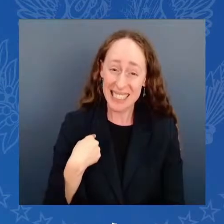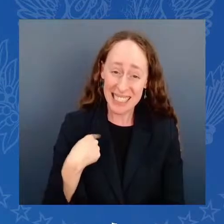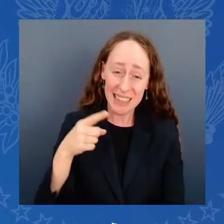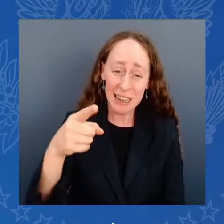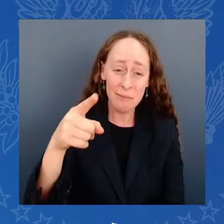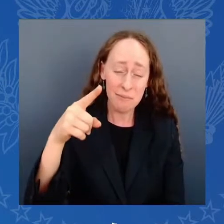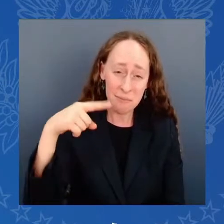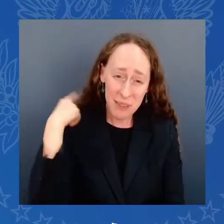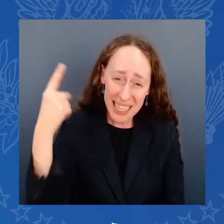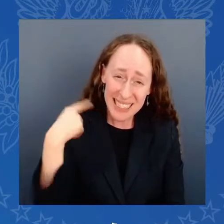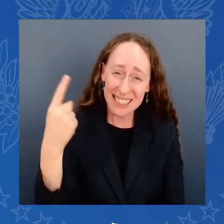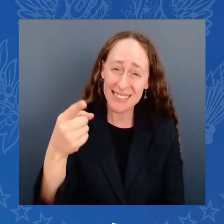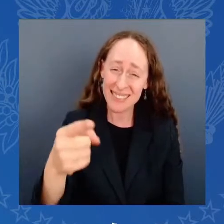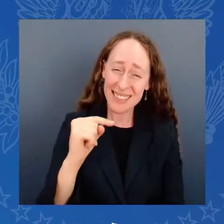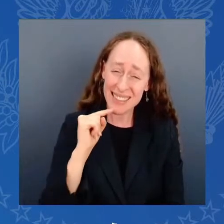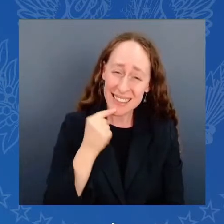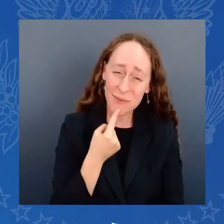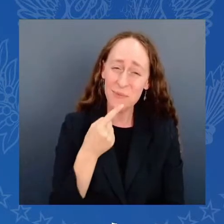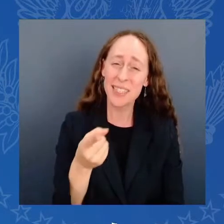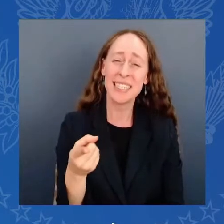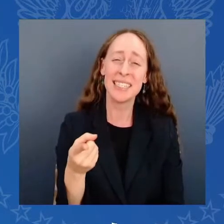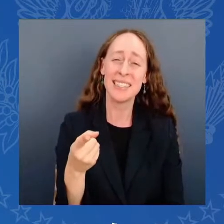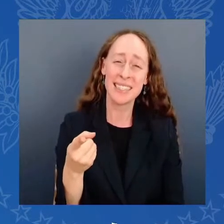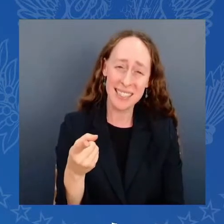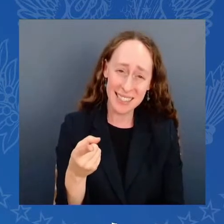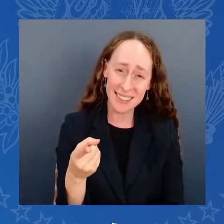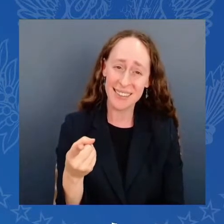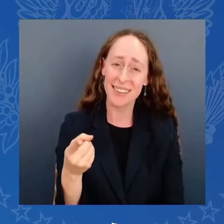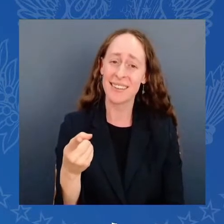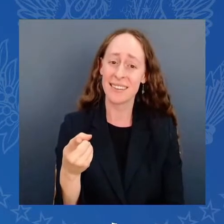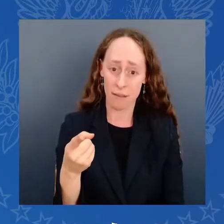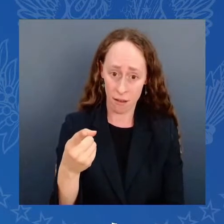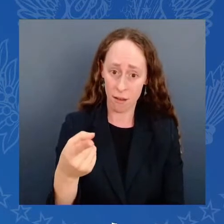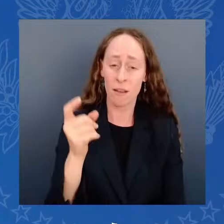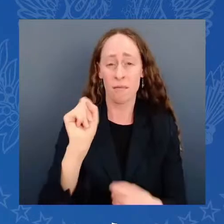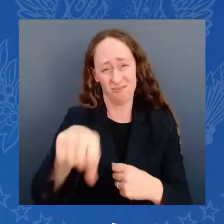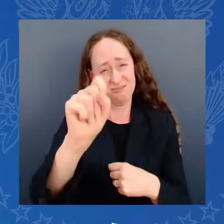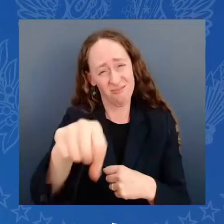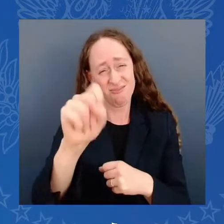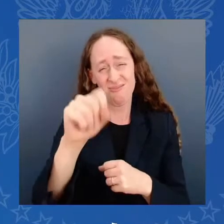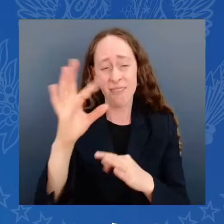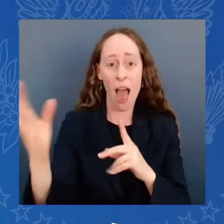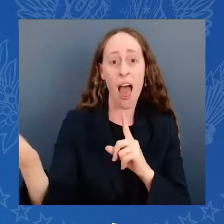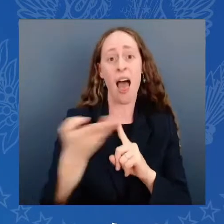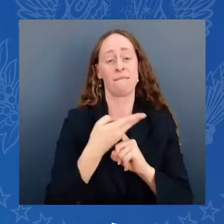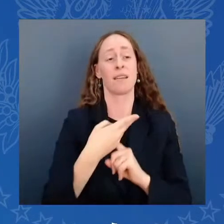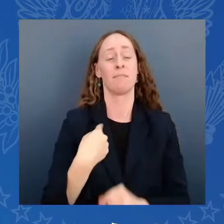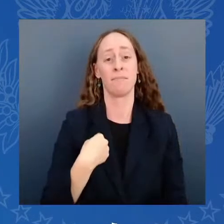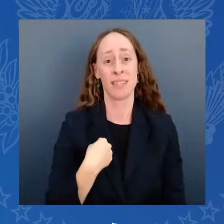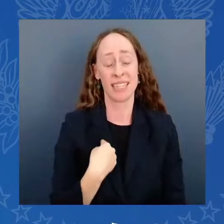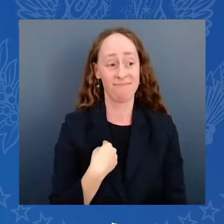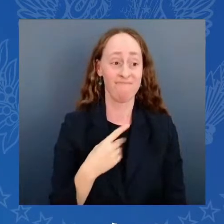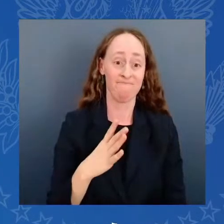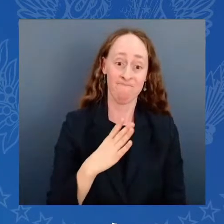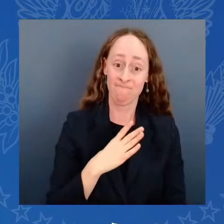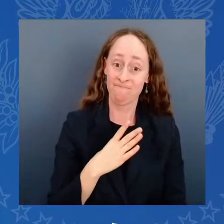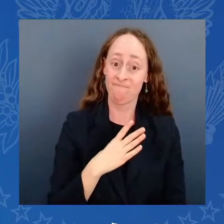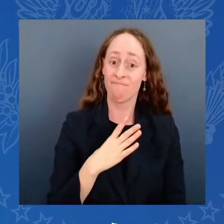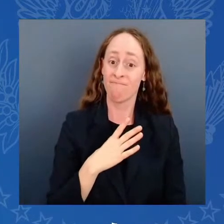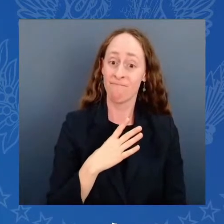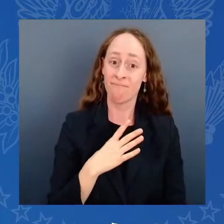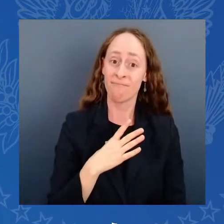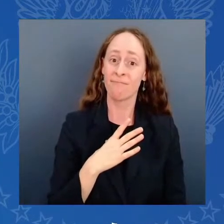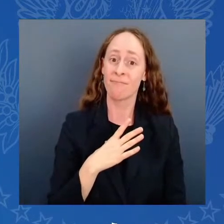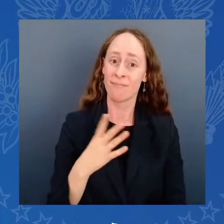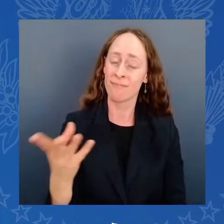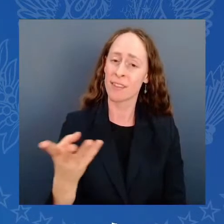And they went on and made their case. I hope all of you had a professor who's enlightened his mind. I had one professor